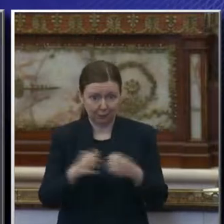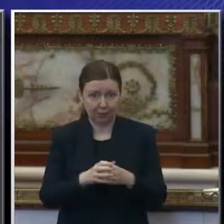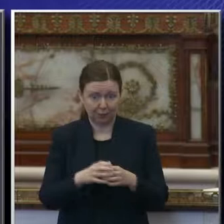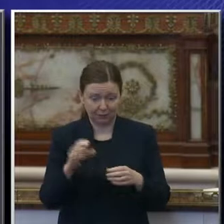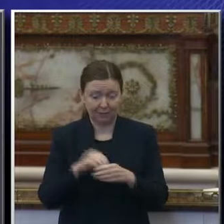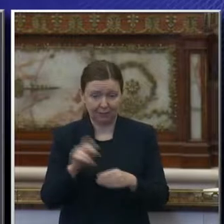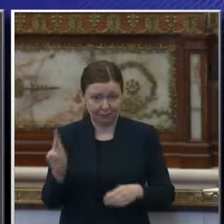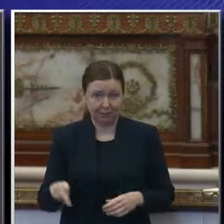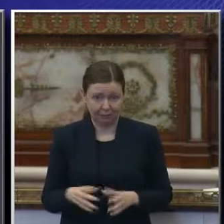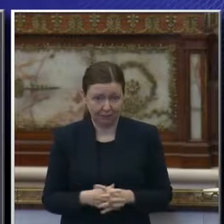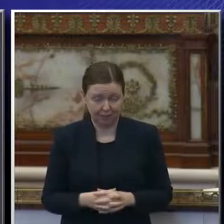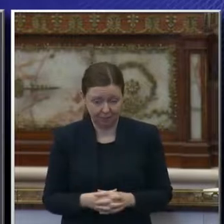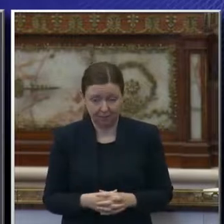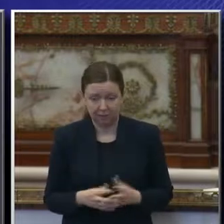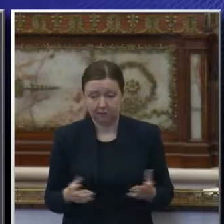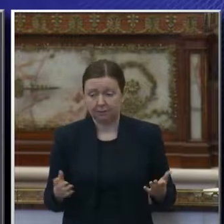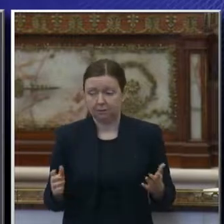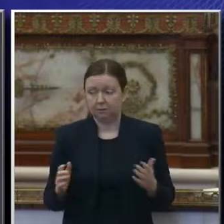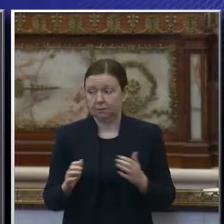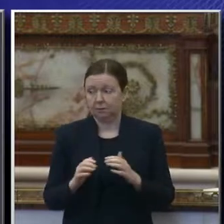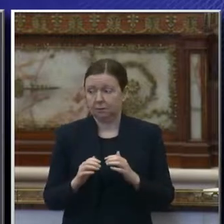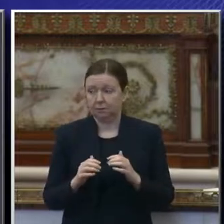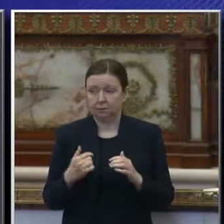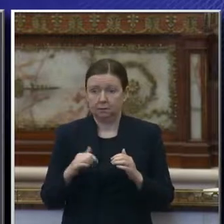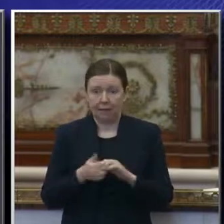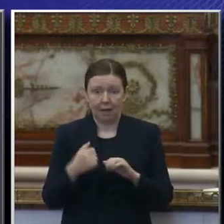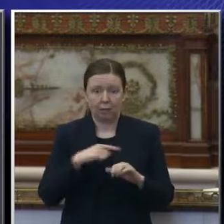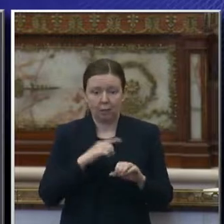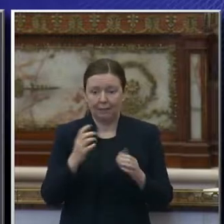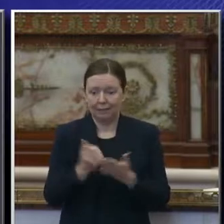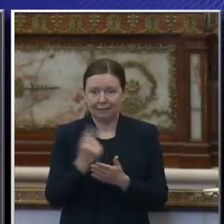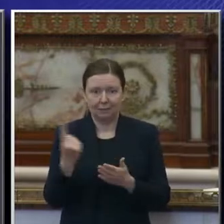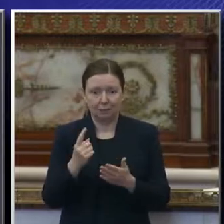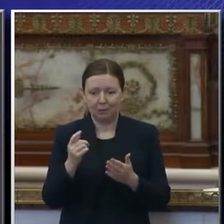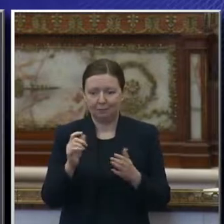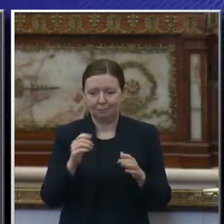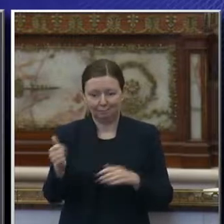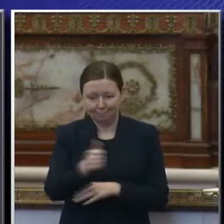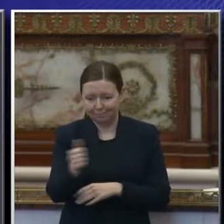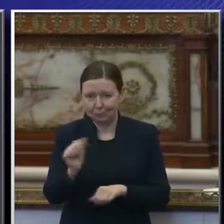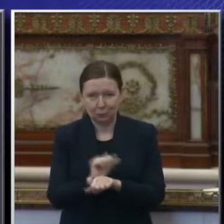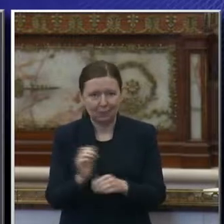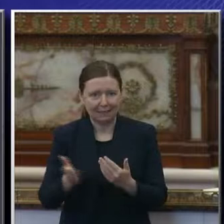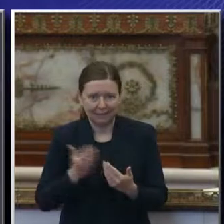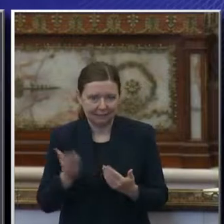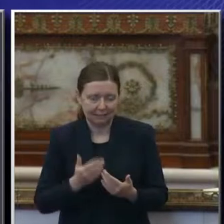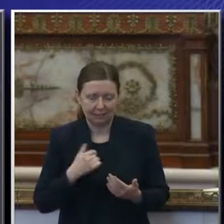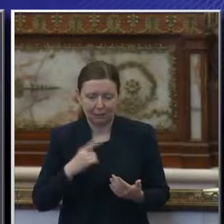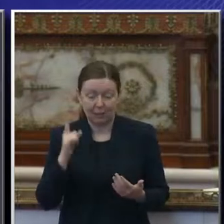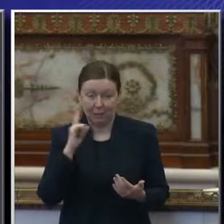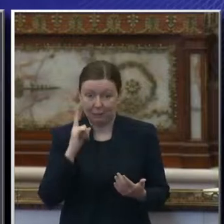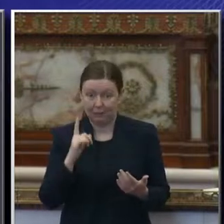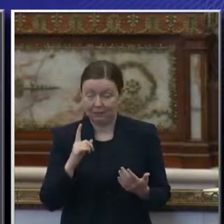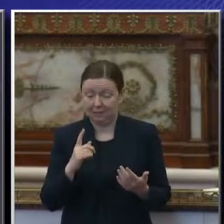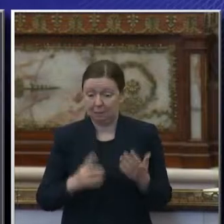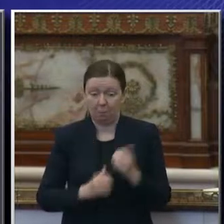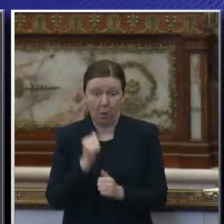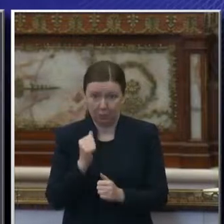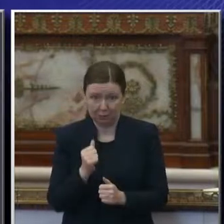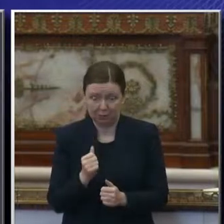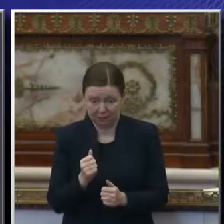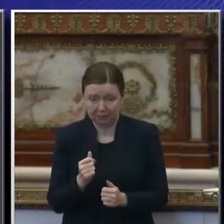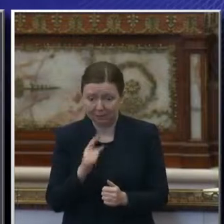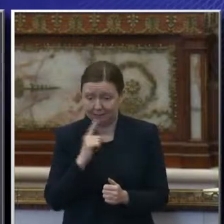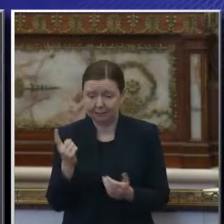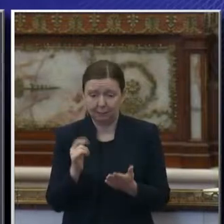Philadelphia. How do we get somebody to work easily? How does that happen? So I would say the majority of them is something